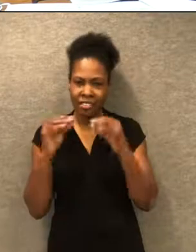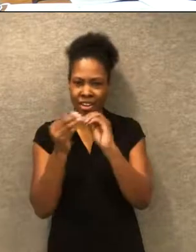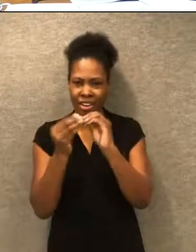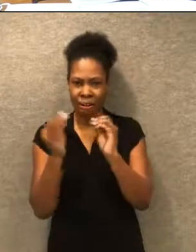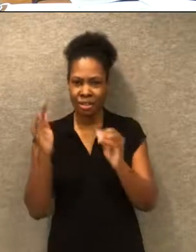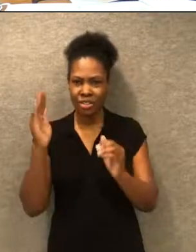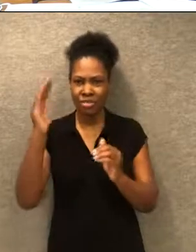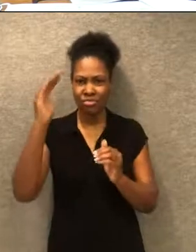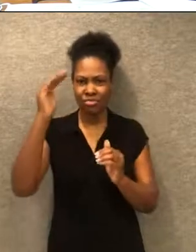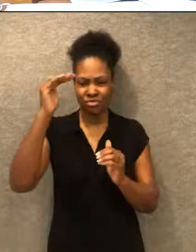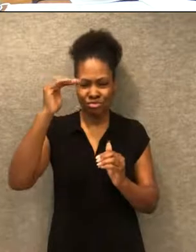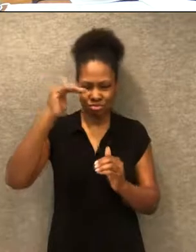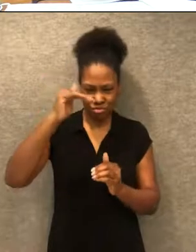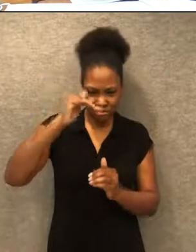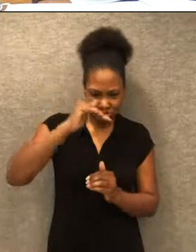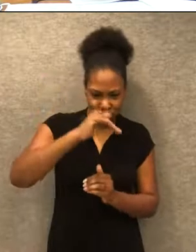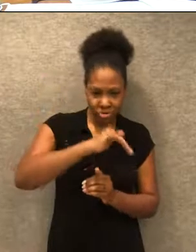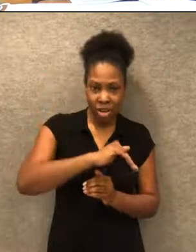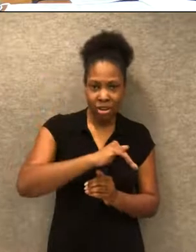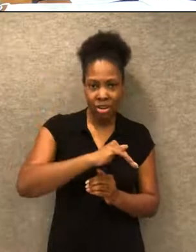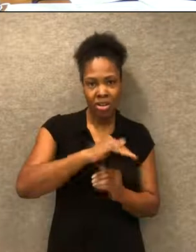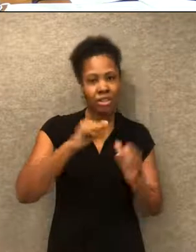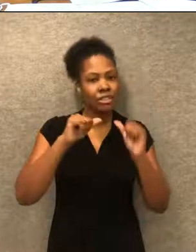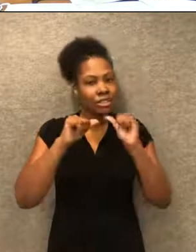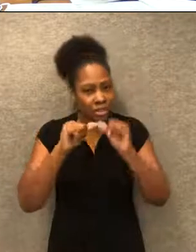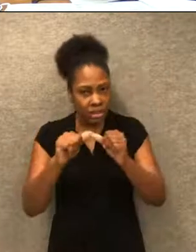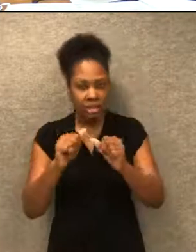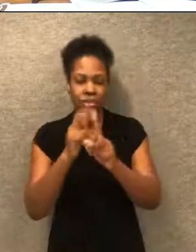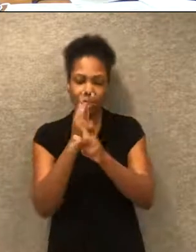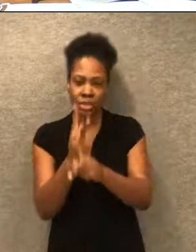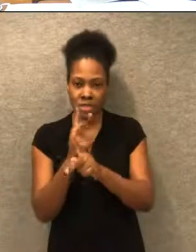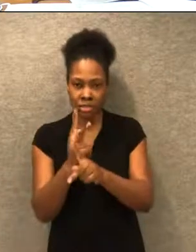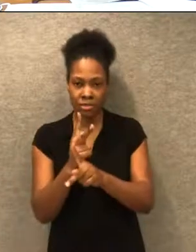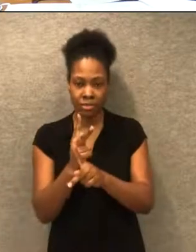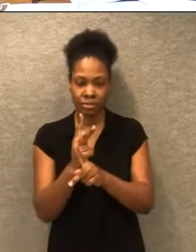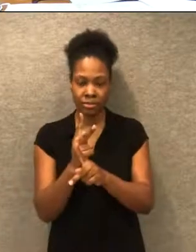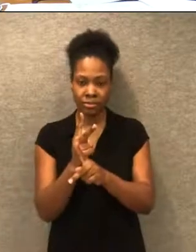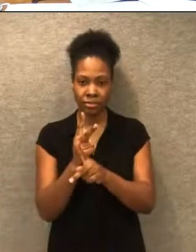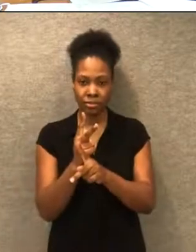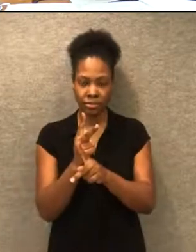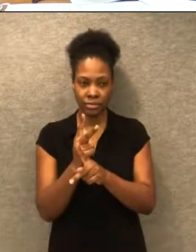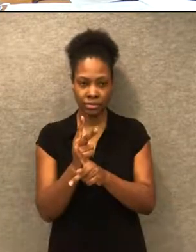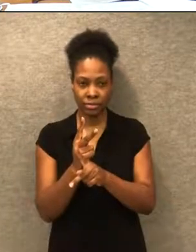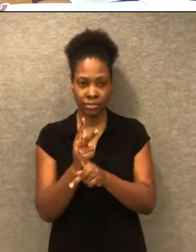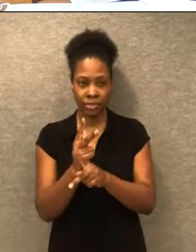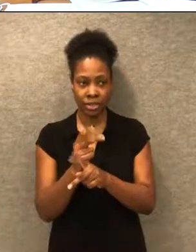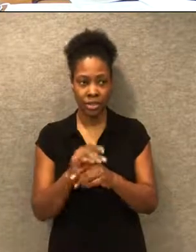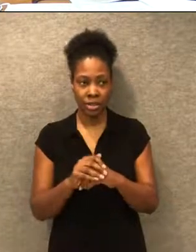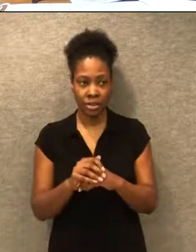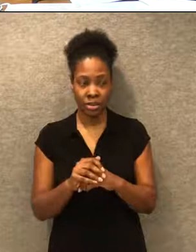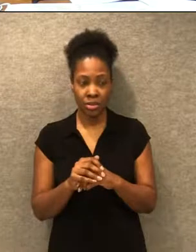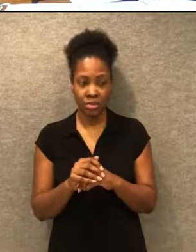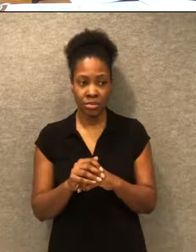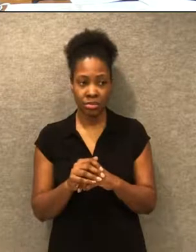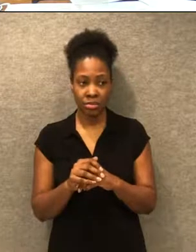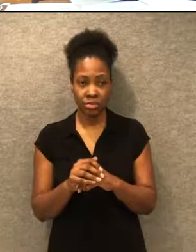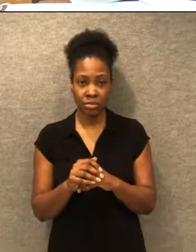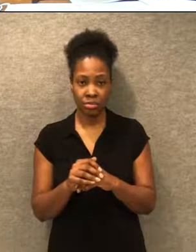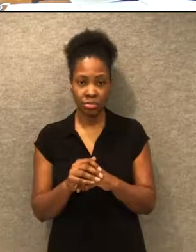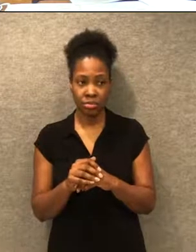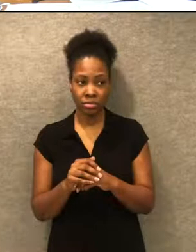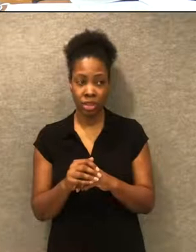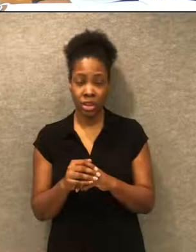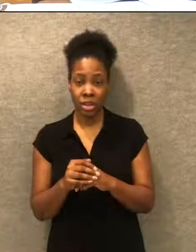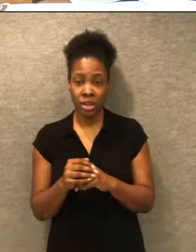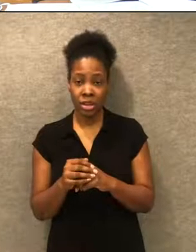stay precautious. We have to, you know, folks tell us that we don't have to do what we have to, that we've